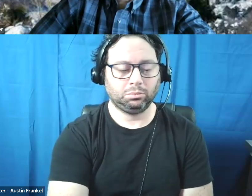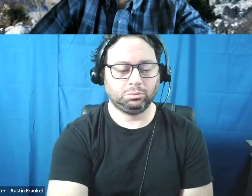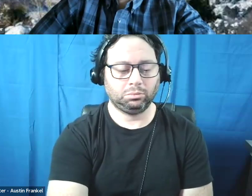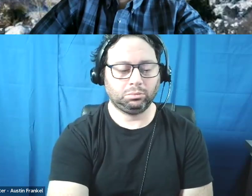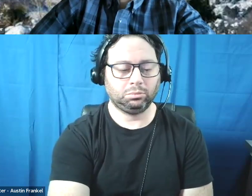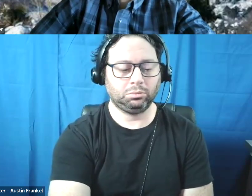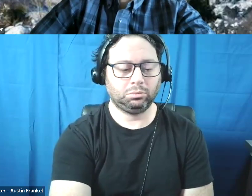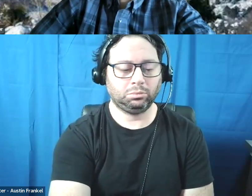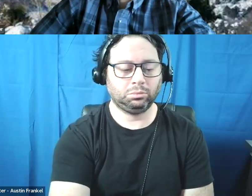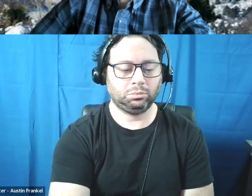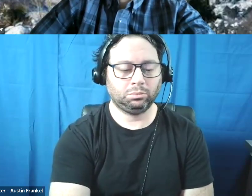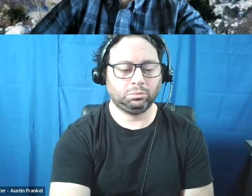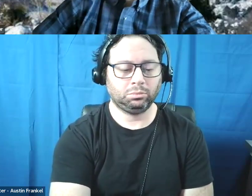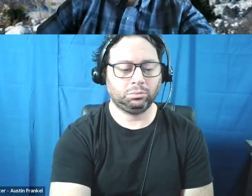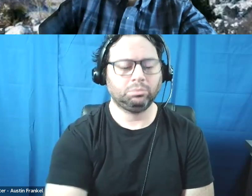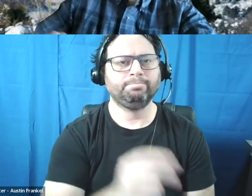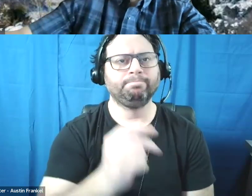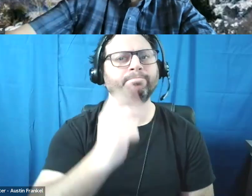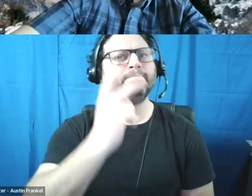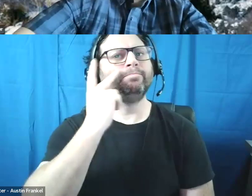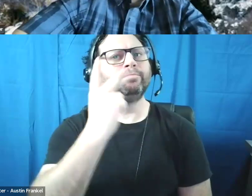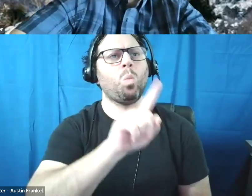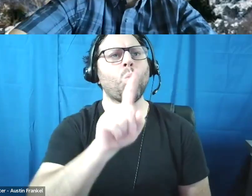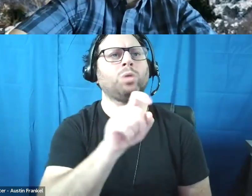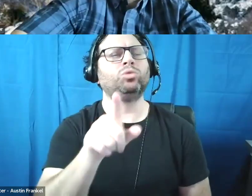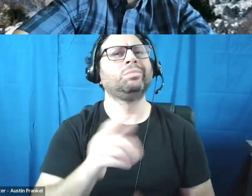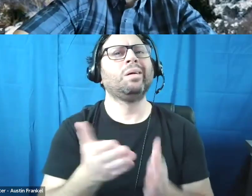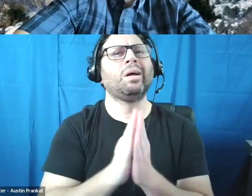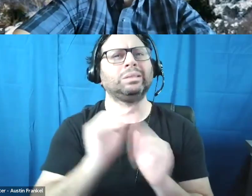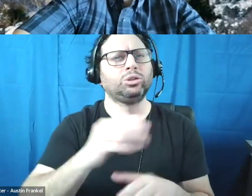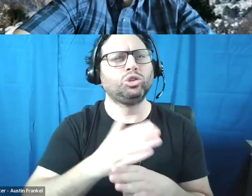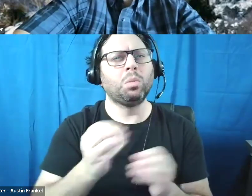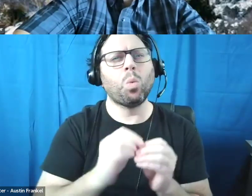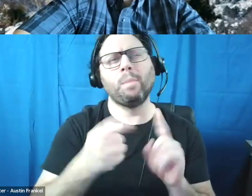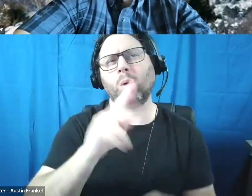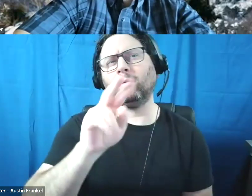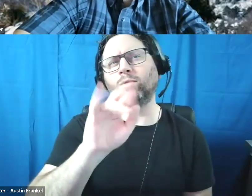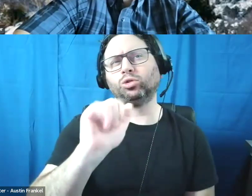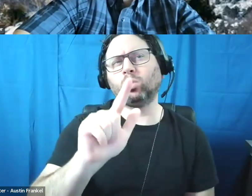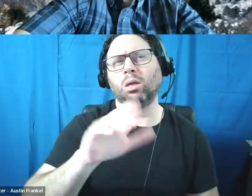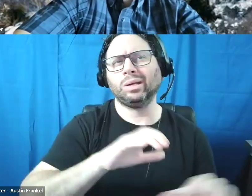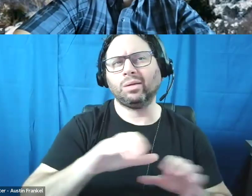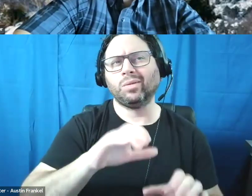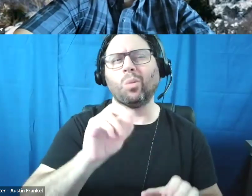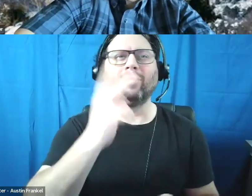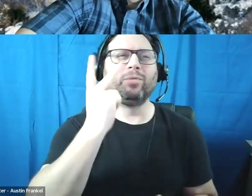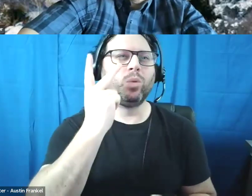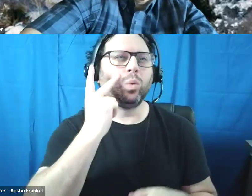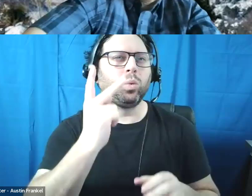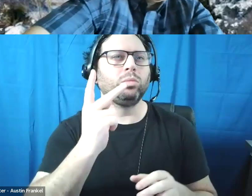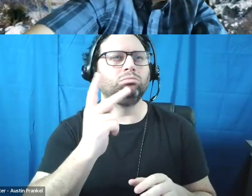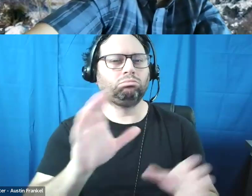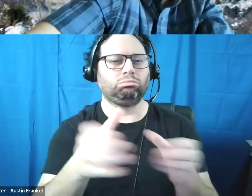I see a question here asking to share more about the virtual activities or the viewing party and how you are